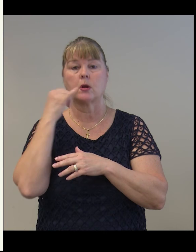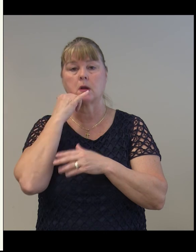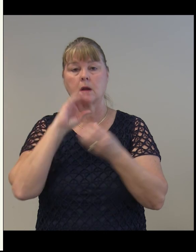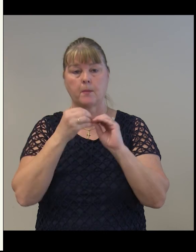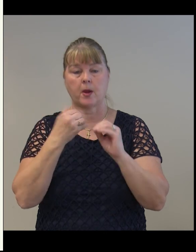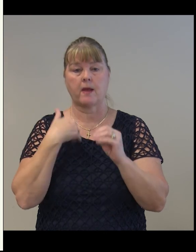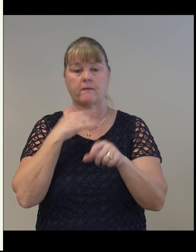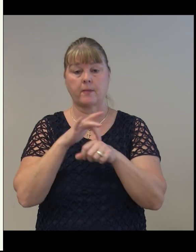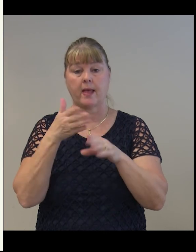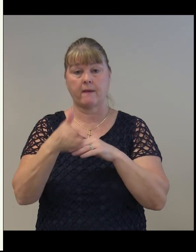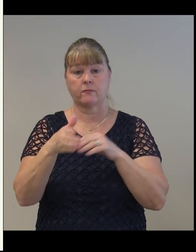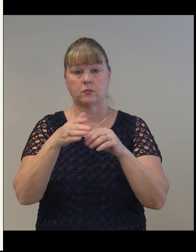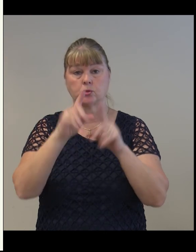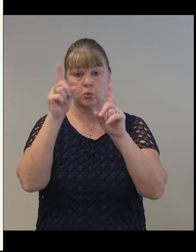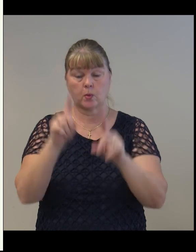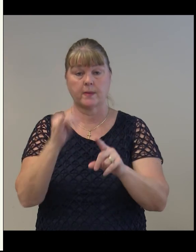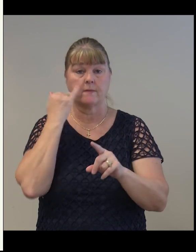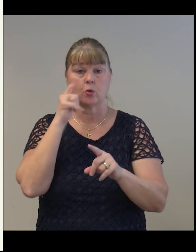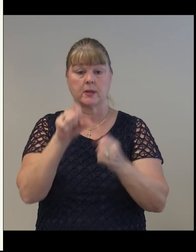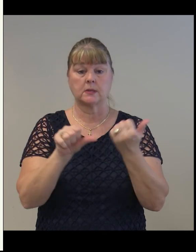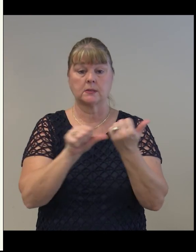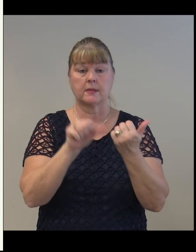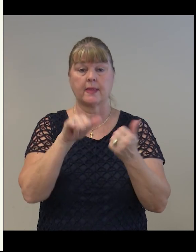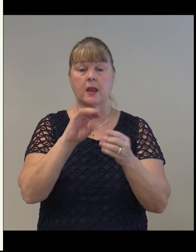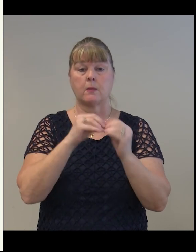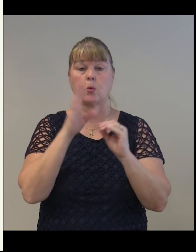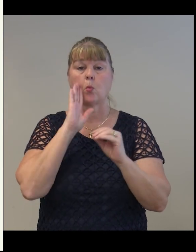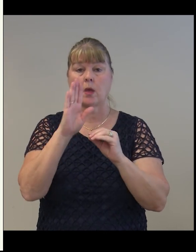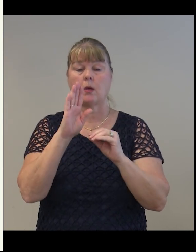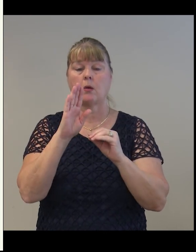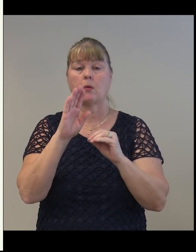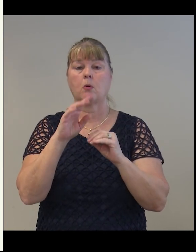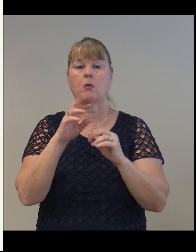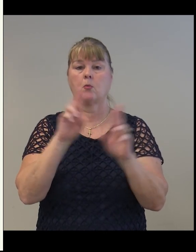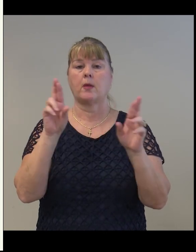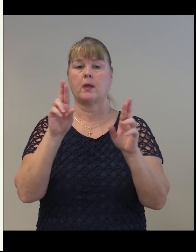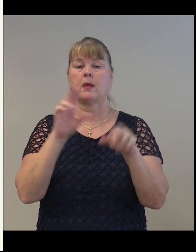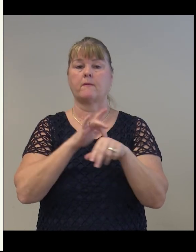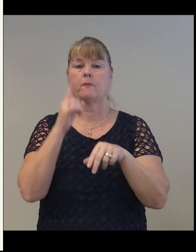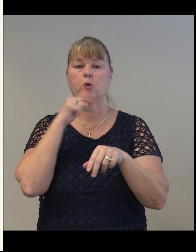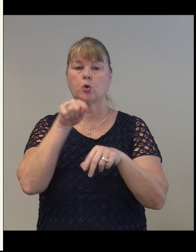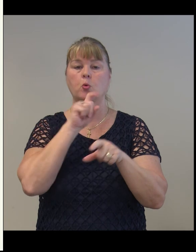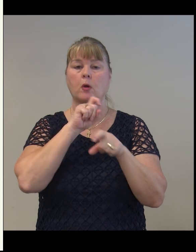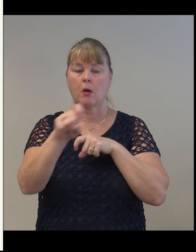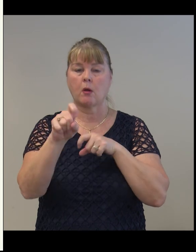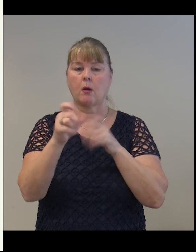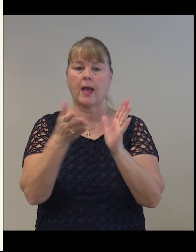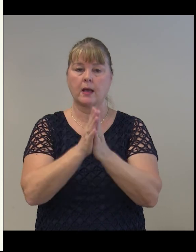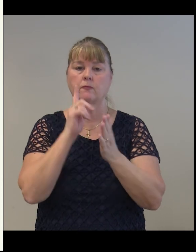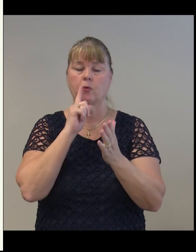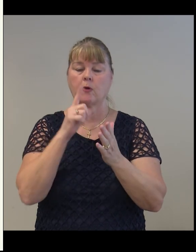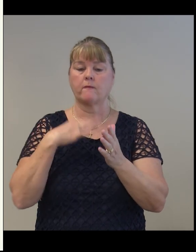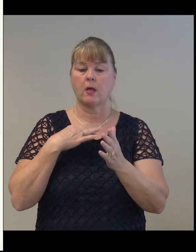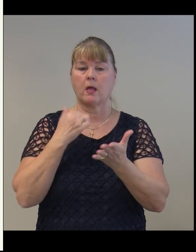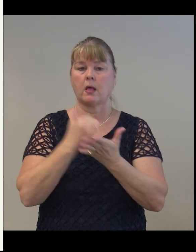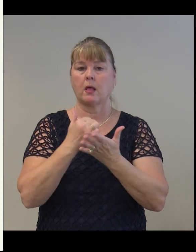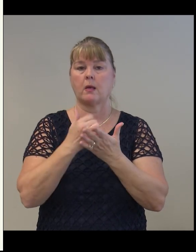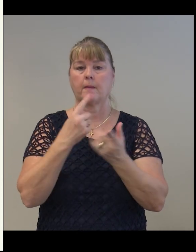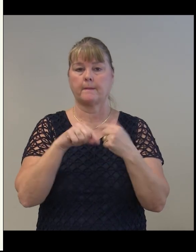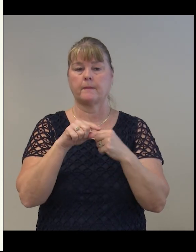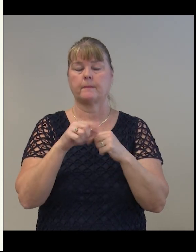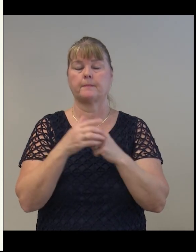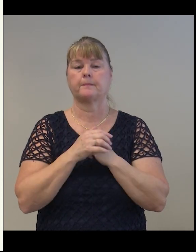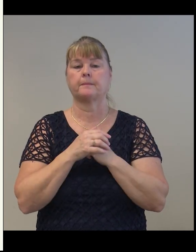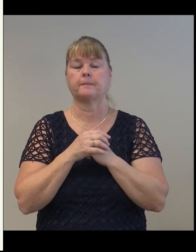available after a storm. If you need assistance, that number will become readily available for you to call in and ask for a